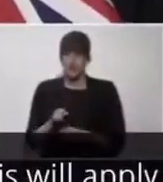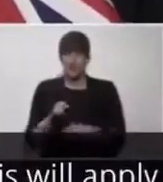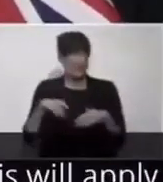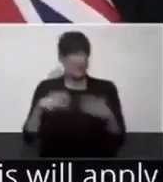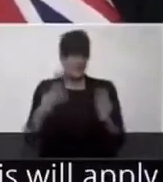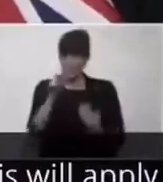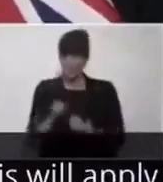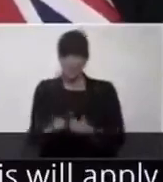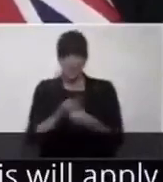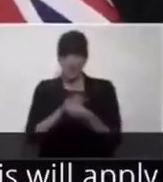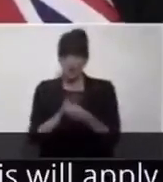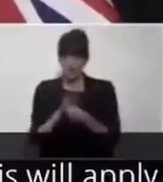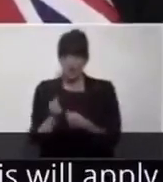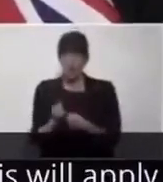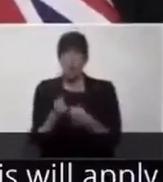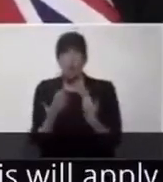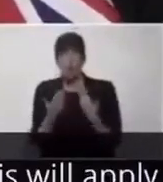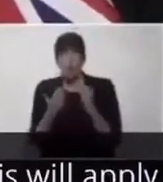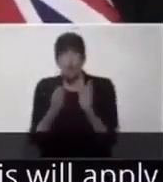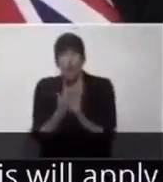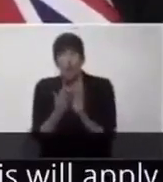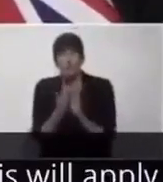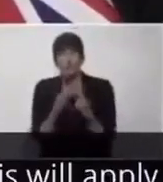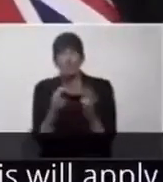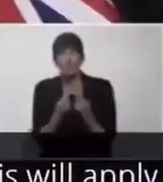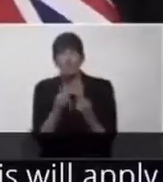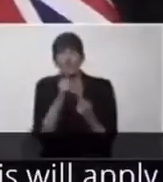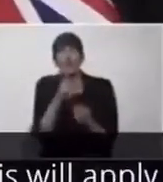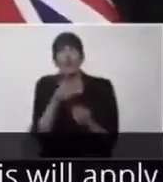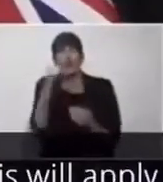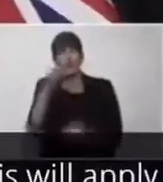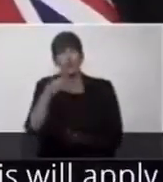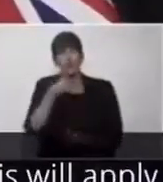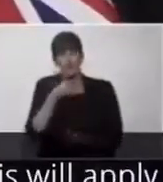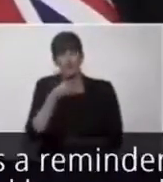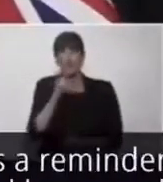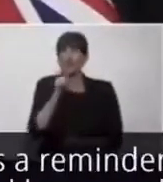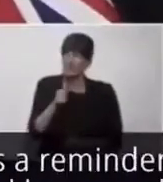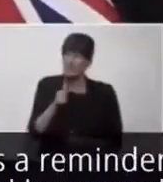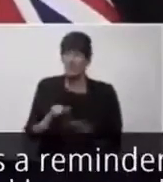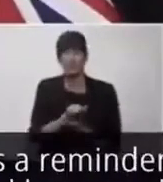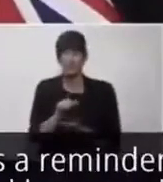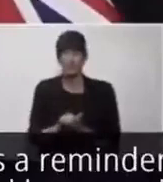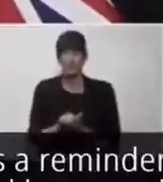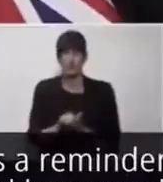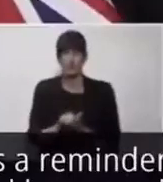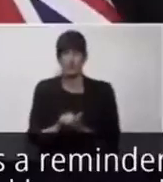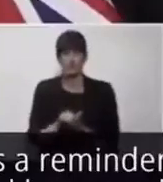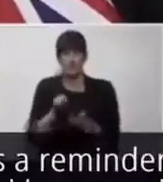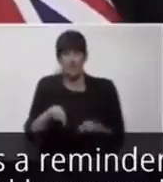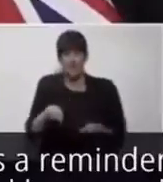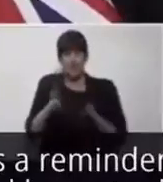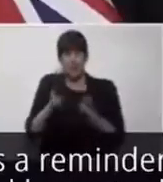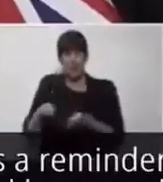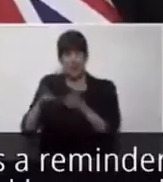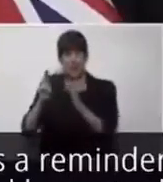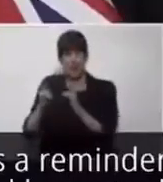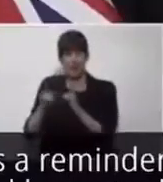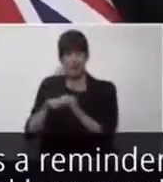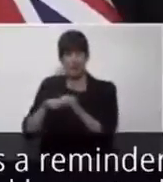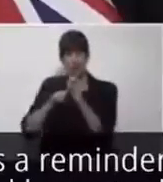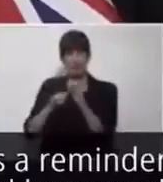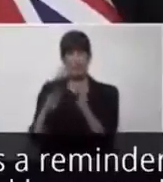any cases and also close family members who might be at risk as appropriate a reminder these facilities has been have